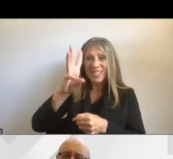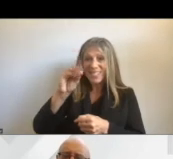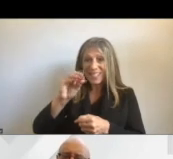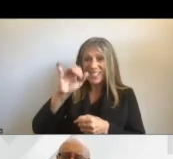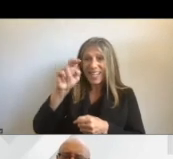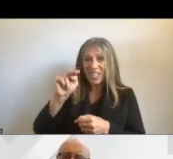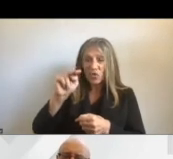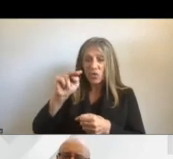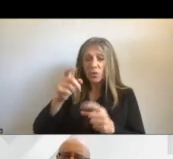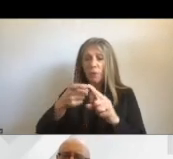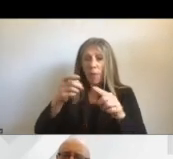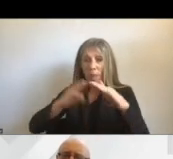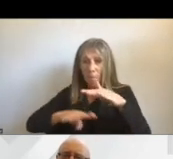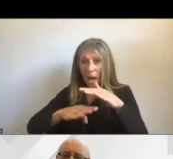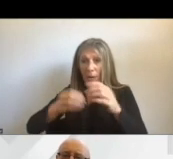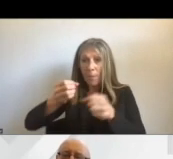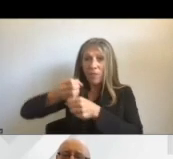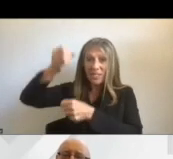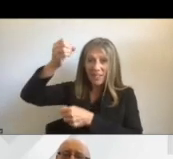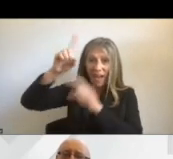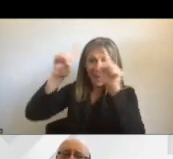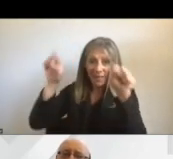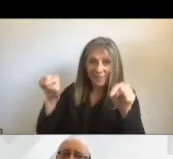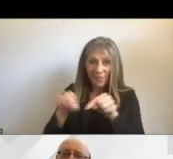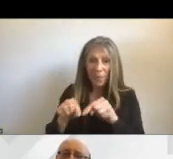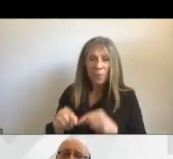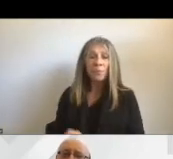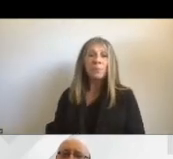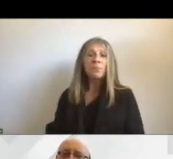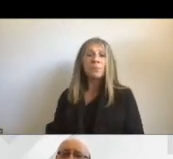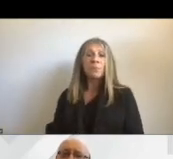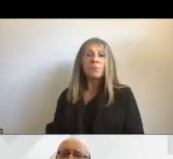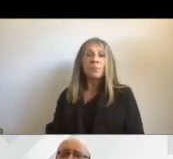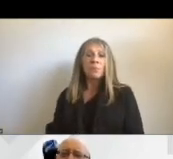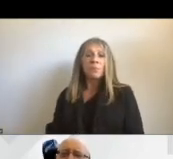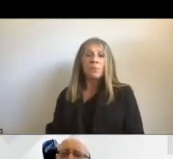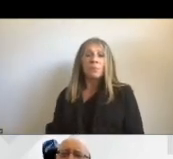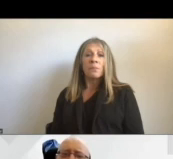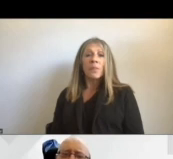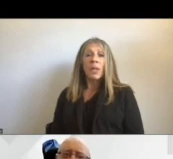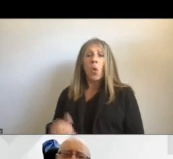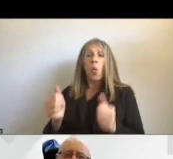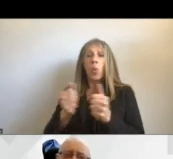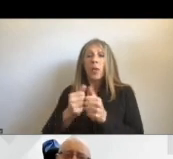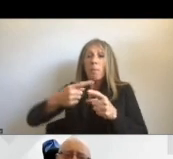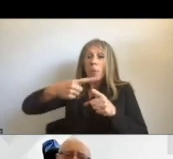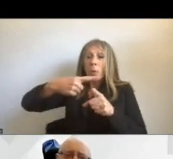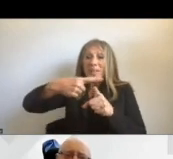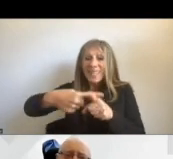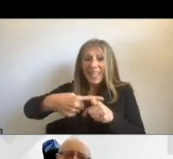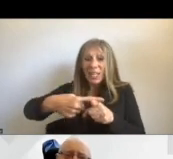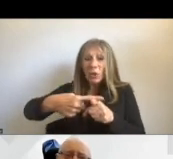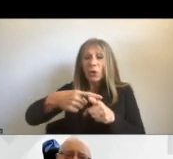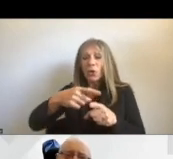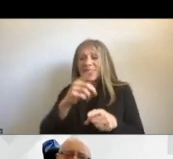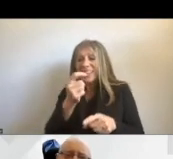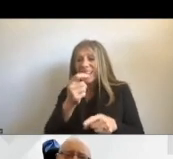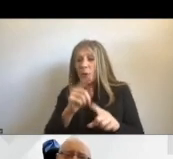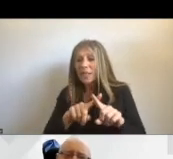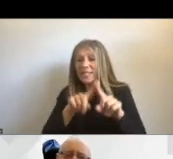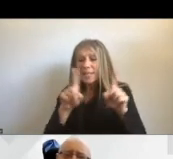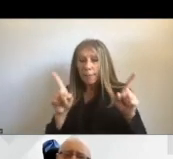parking spaces. 310.3 deals with perpendicular parking spaces. 310.4 deals with the angled parking